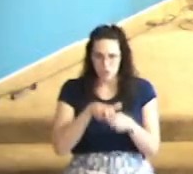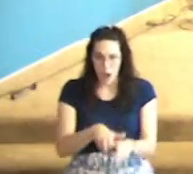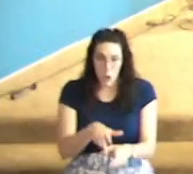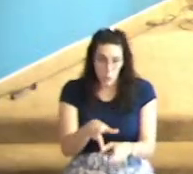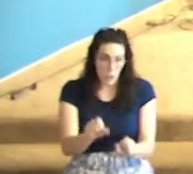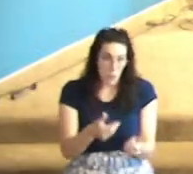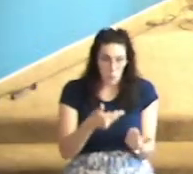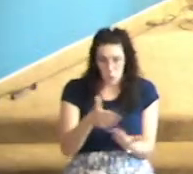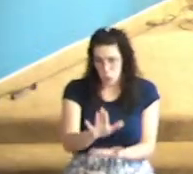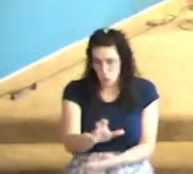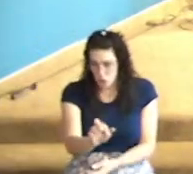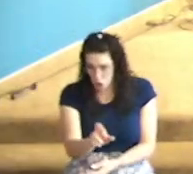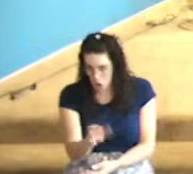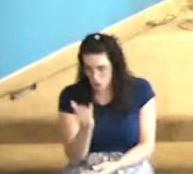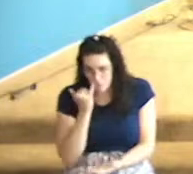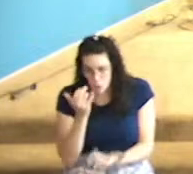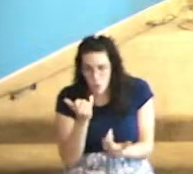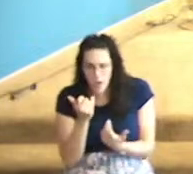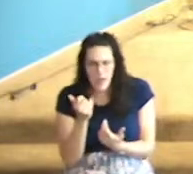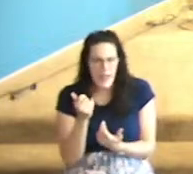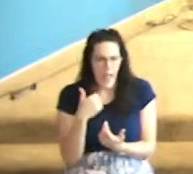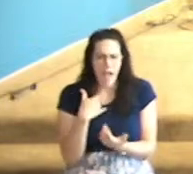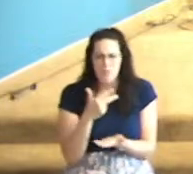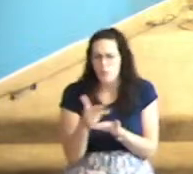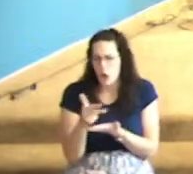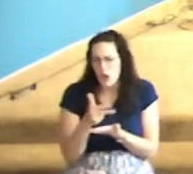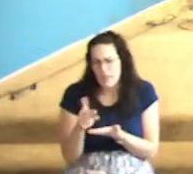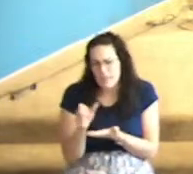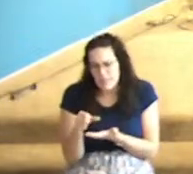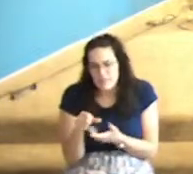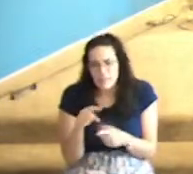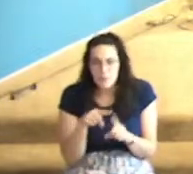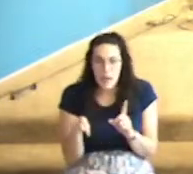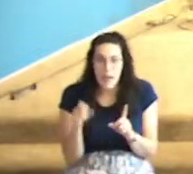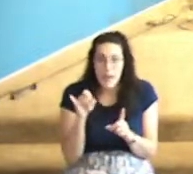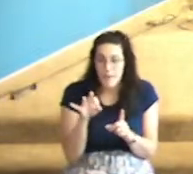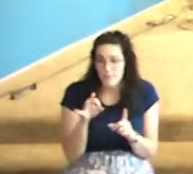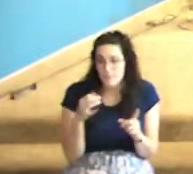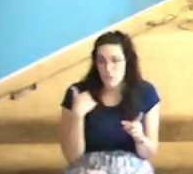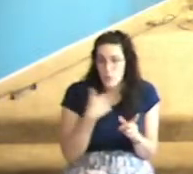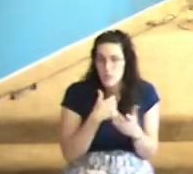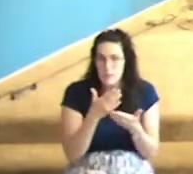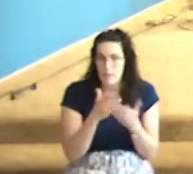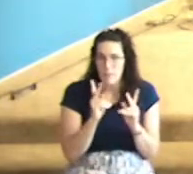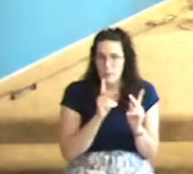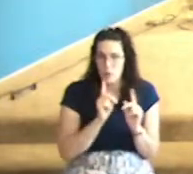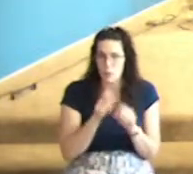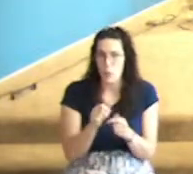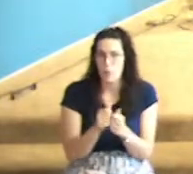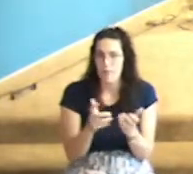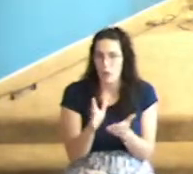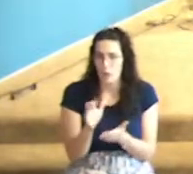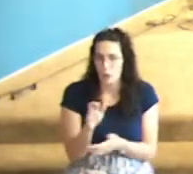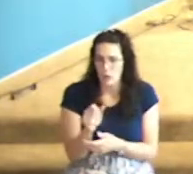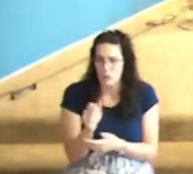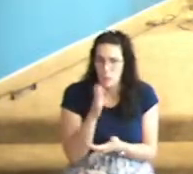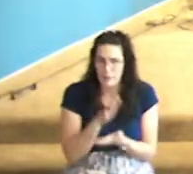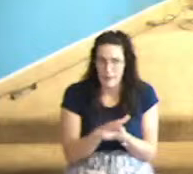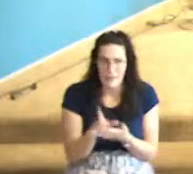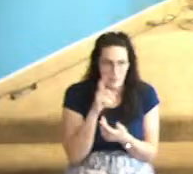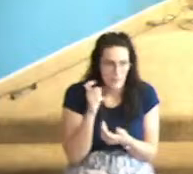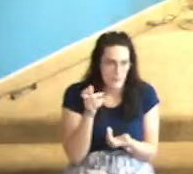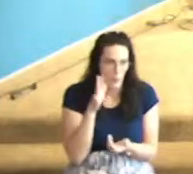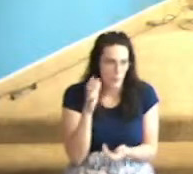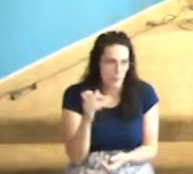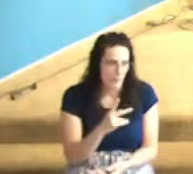your car there. There's parking, but if we can get some people to go there without cars, that would be nice because you're